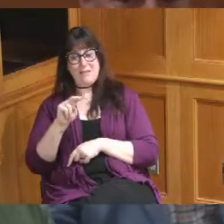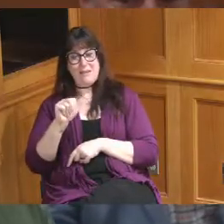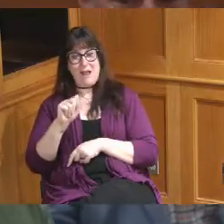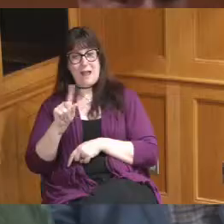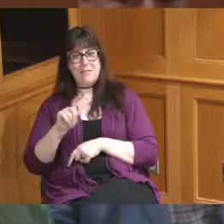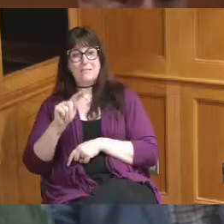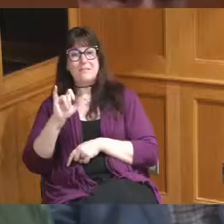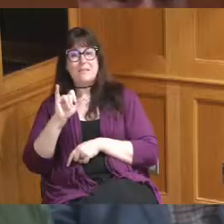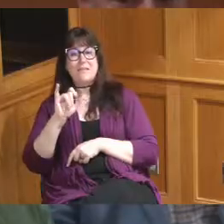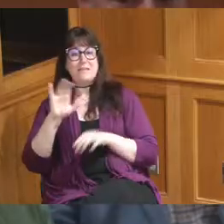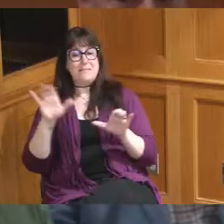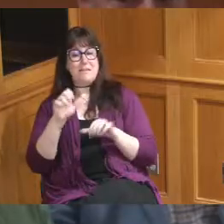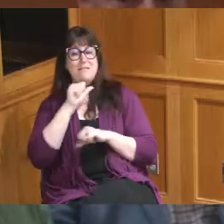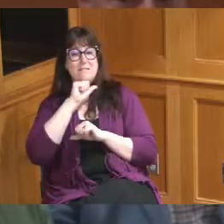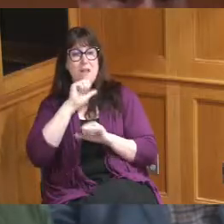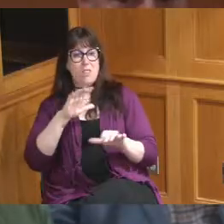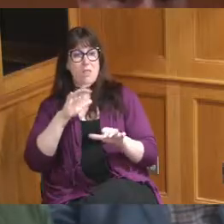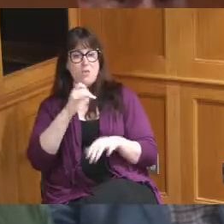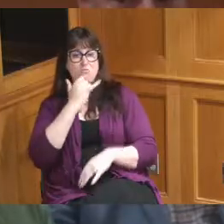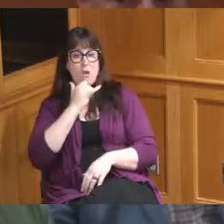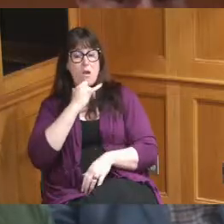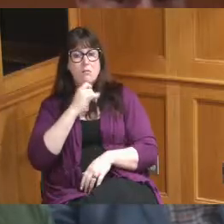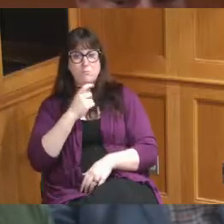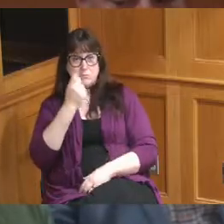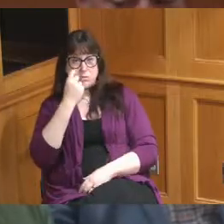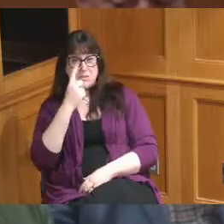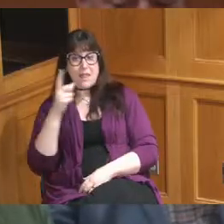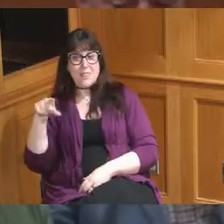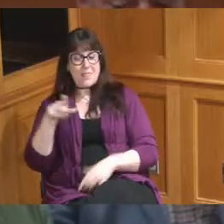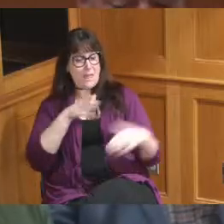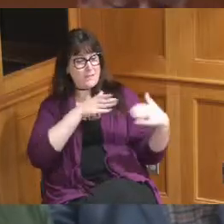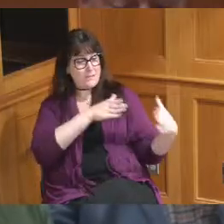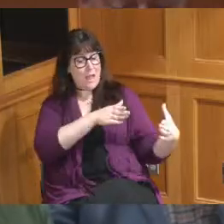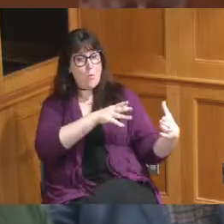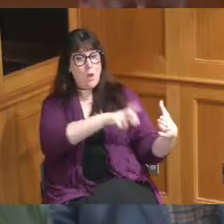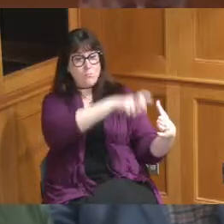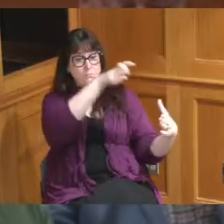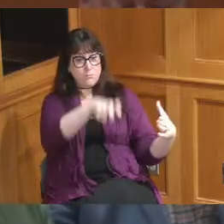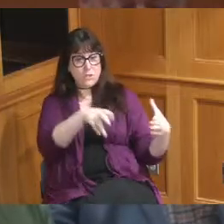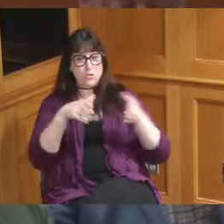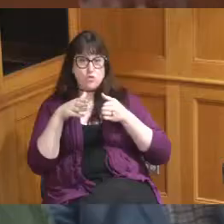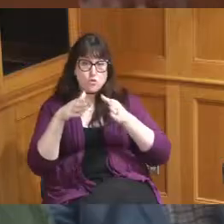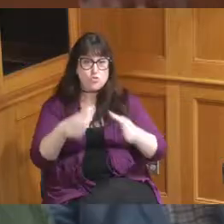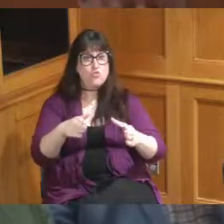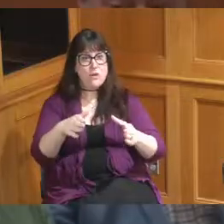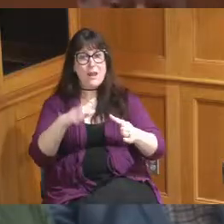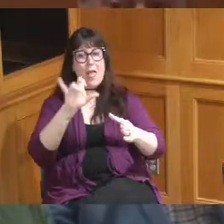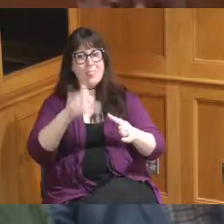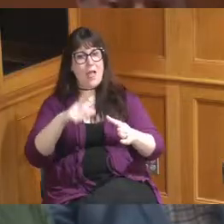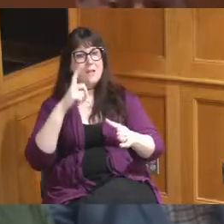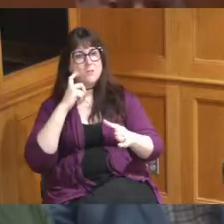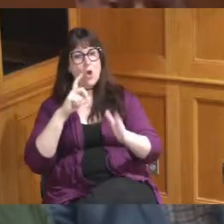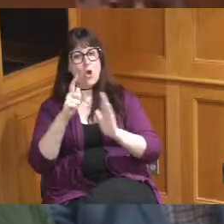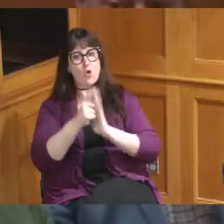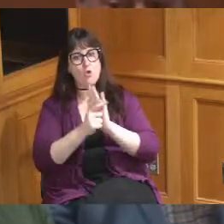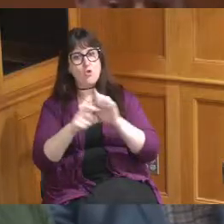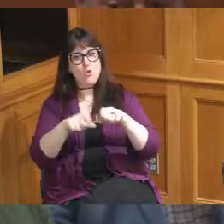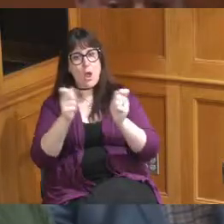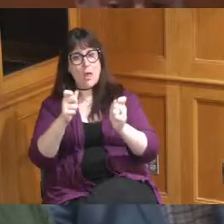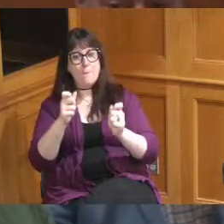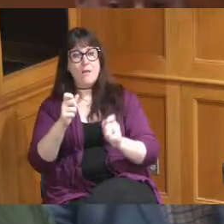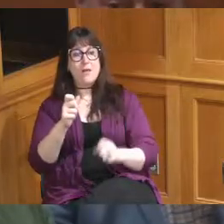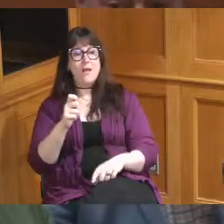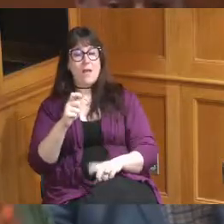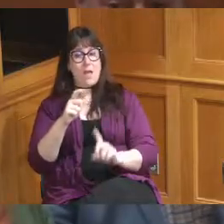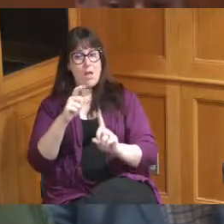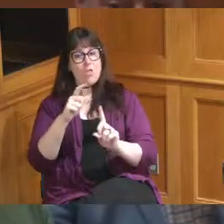that they left the sidewalk and stepped into the street means they committed a crime. There's a sign there with a circle, with a person,